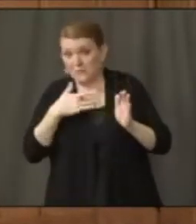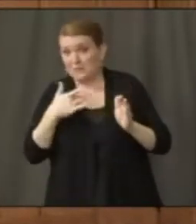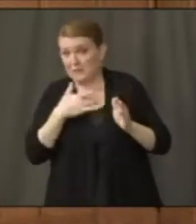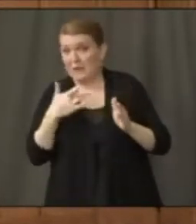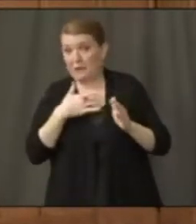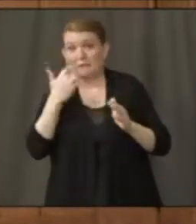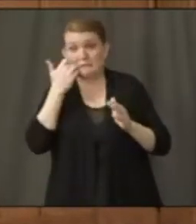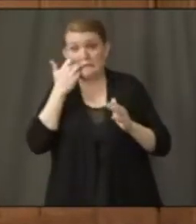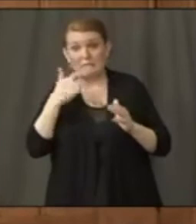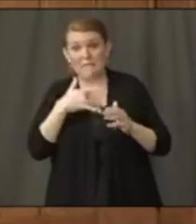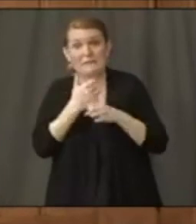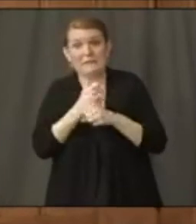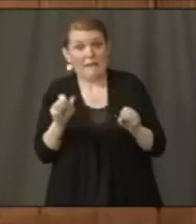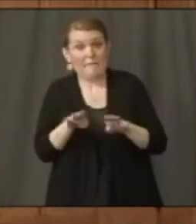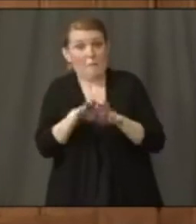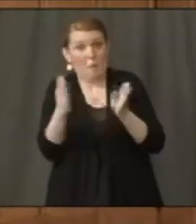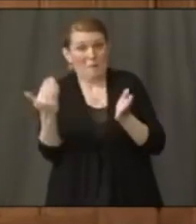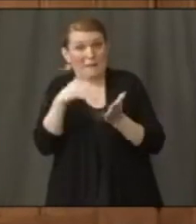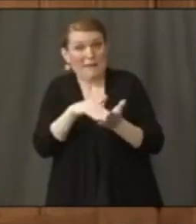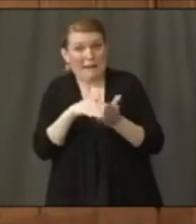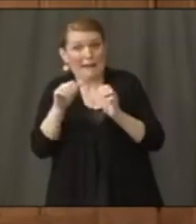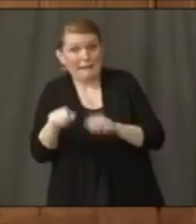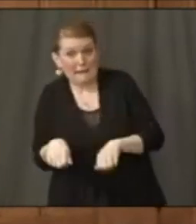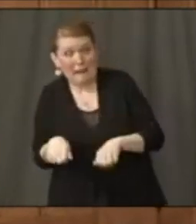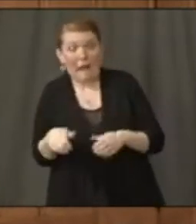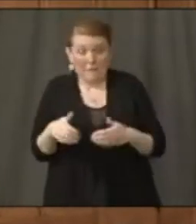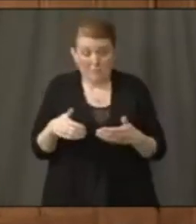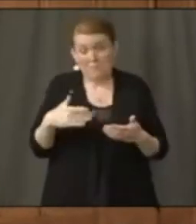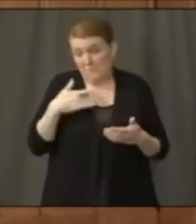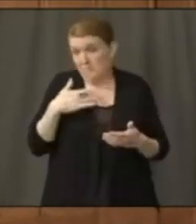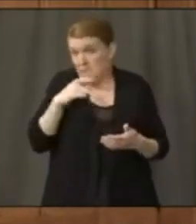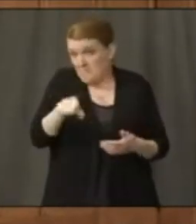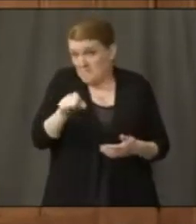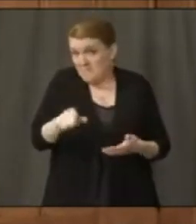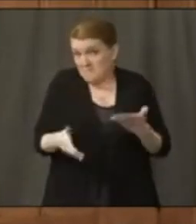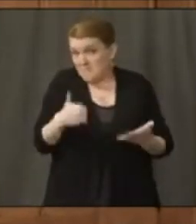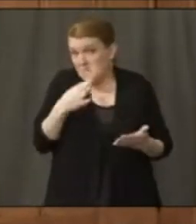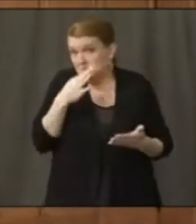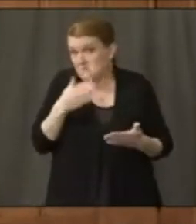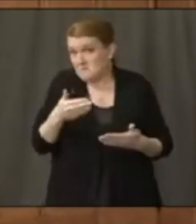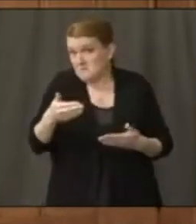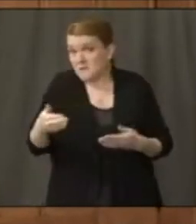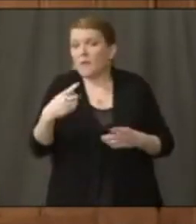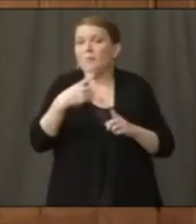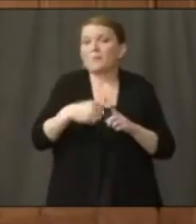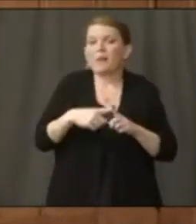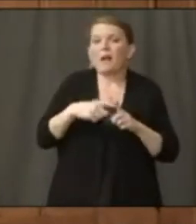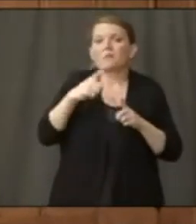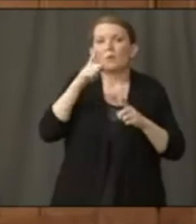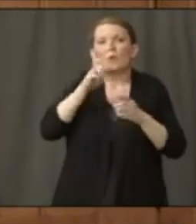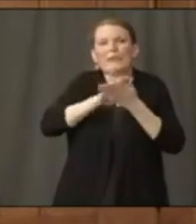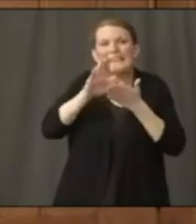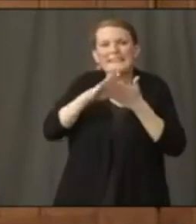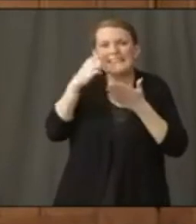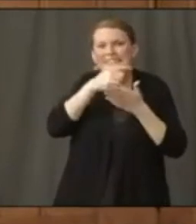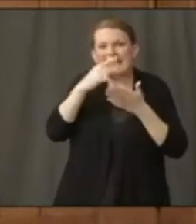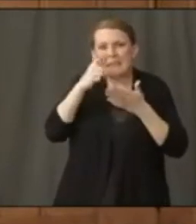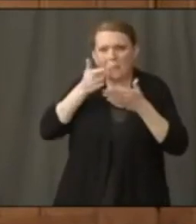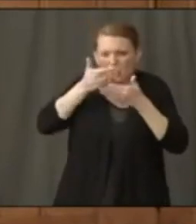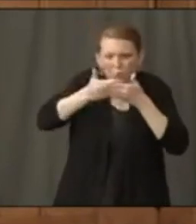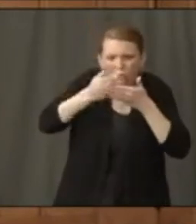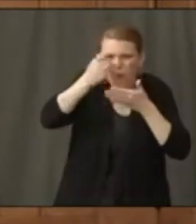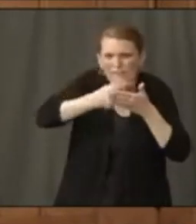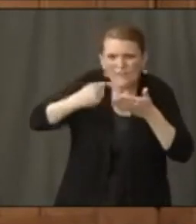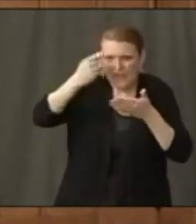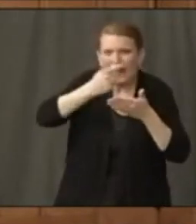hold their employer accountable to ensure that the proper PPE is available and that their safety is going to be protected. But we expect to hear more. They're trading drafts,